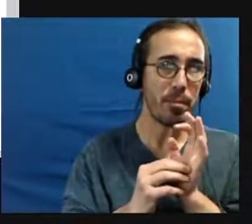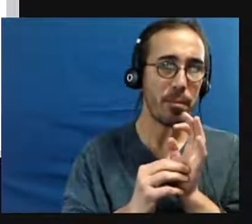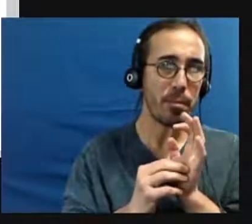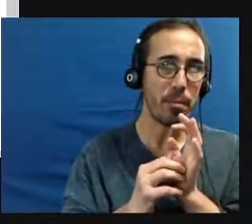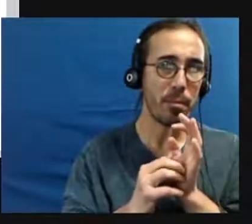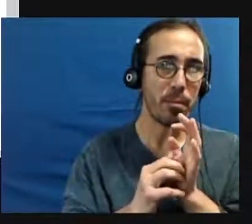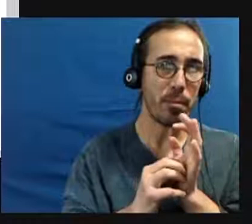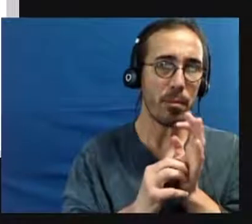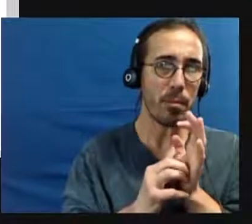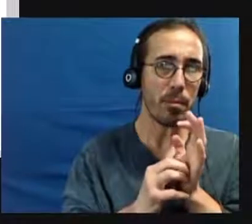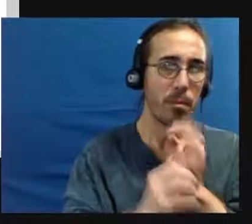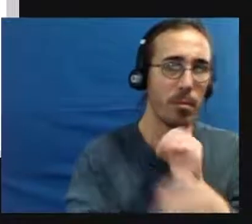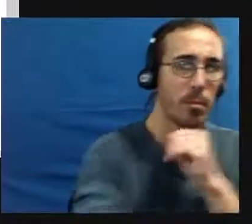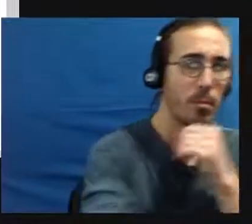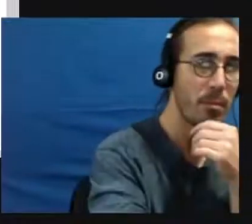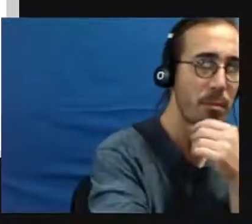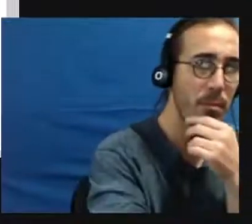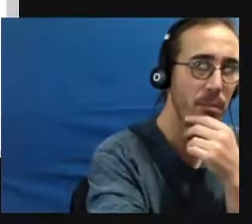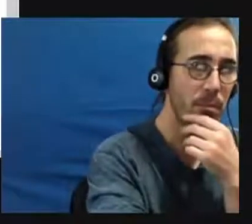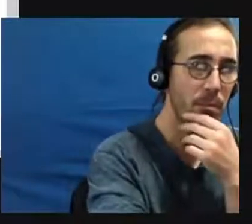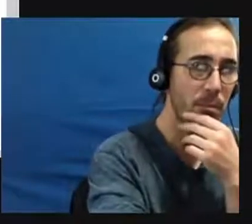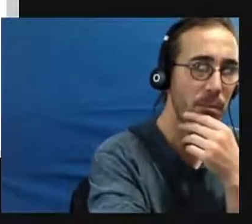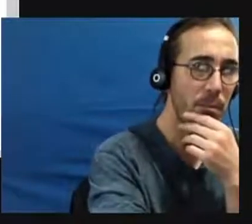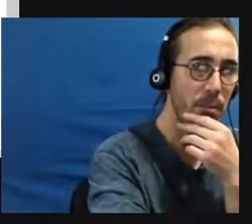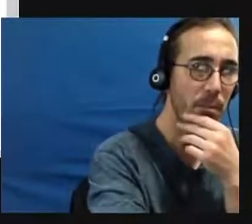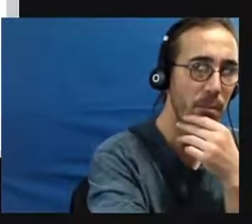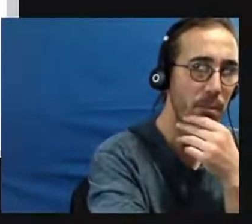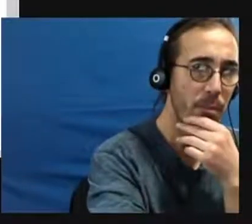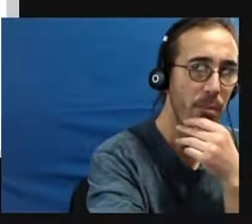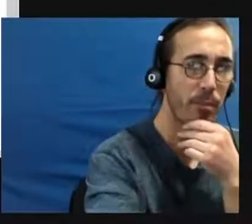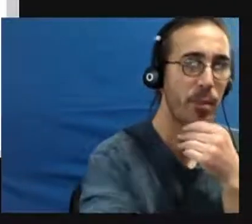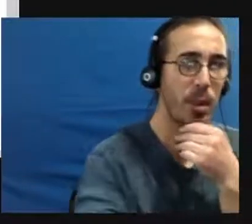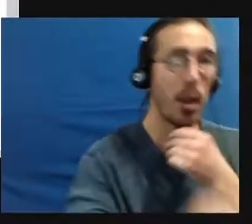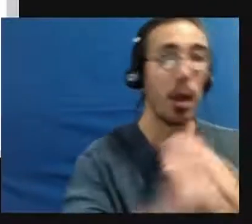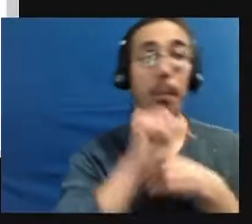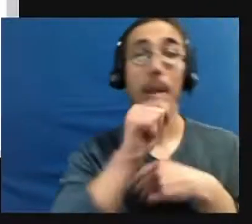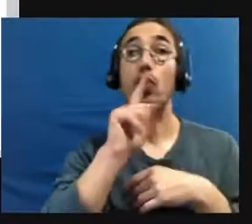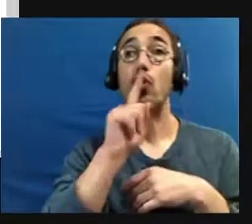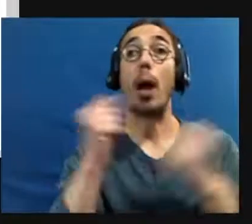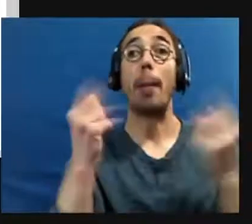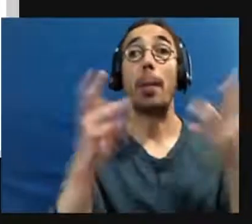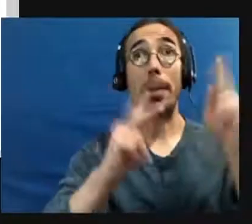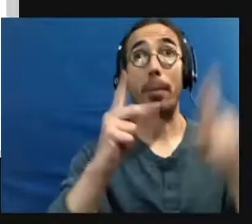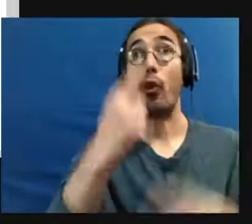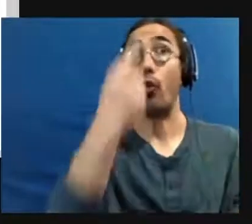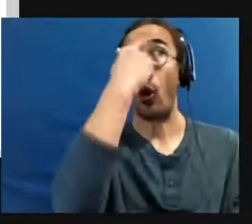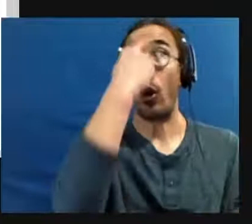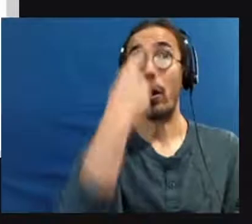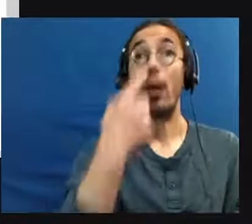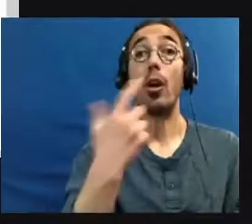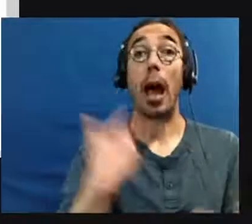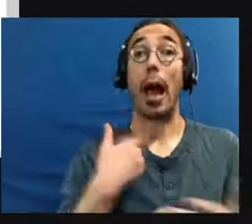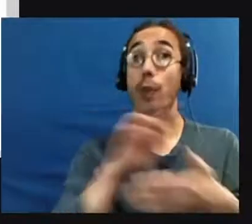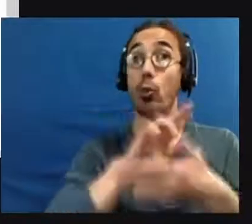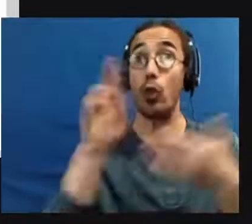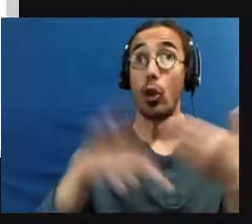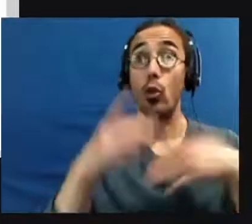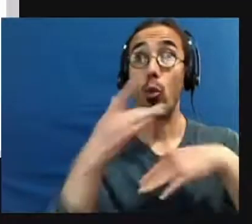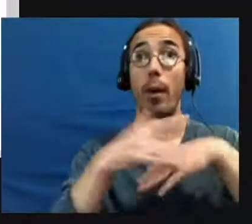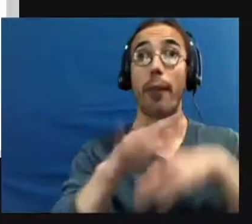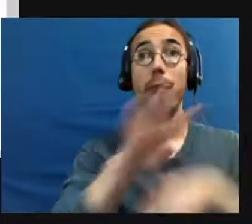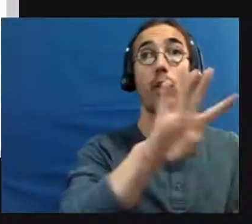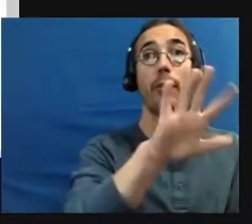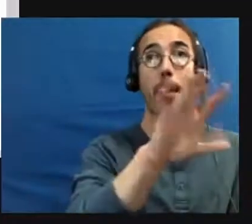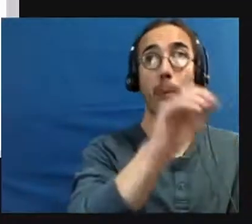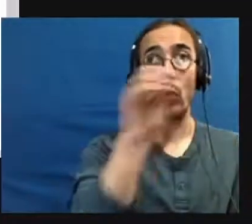people even have thought about this. Okay, so I've got some results back from the poll. So 45% of you think